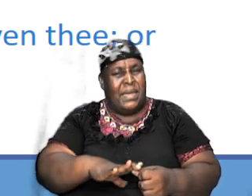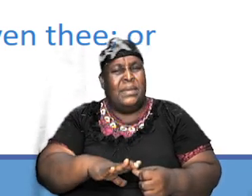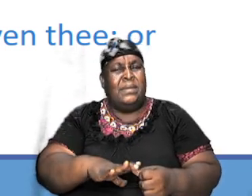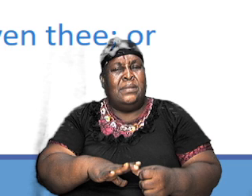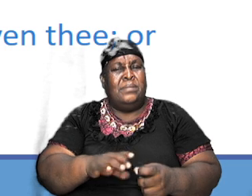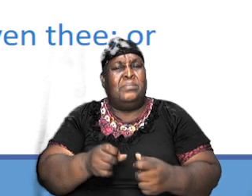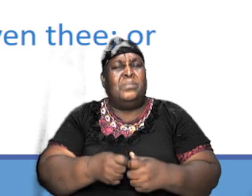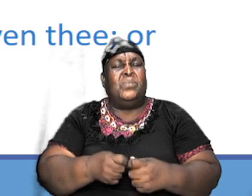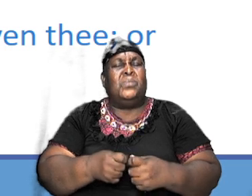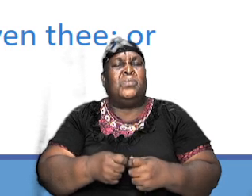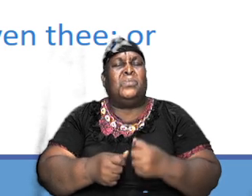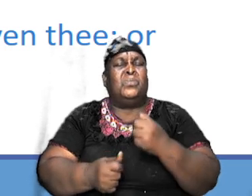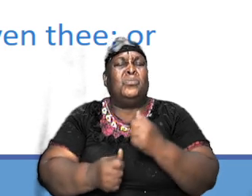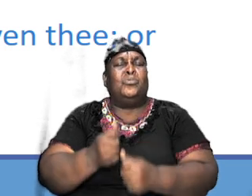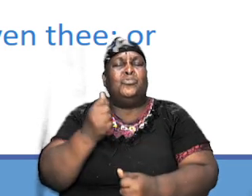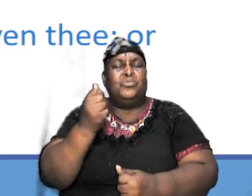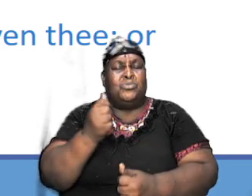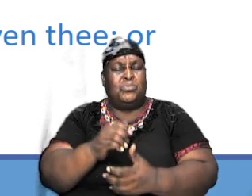most?